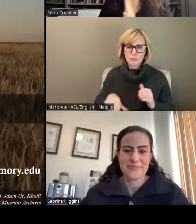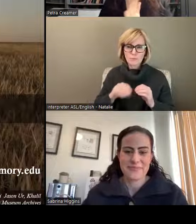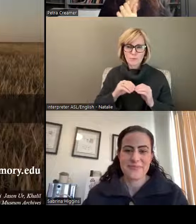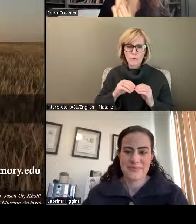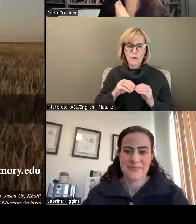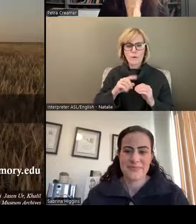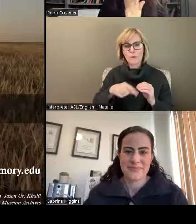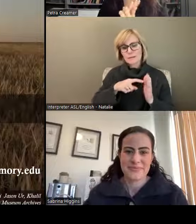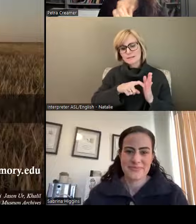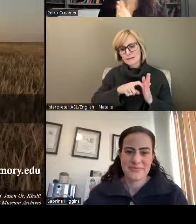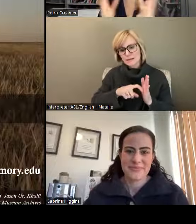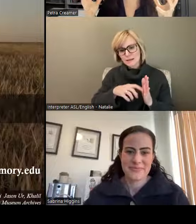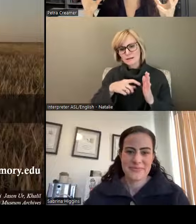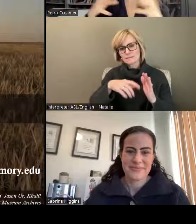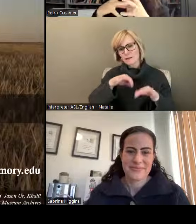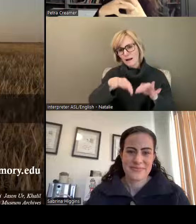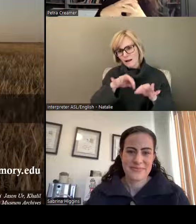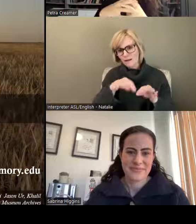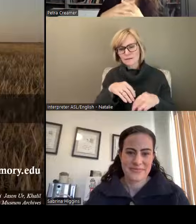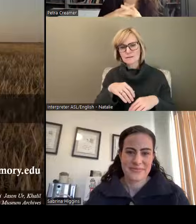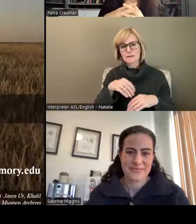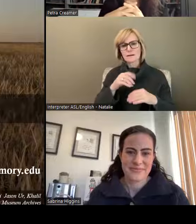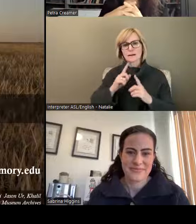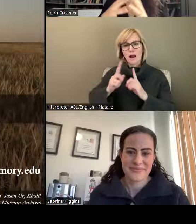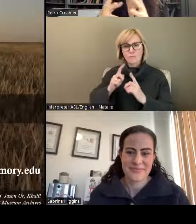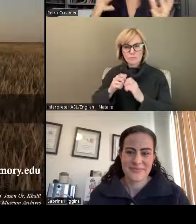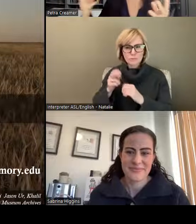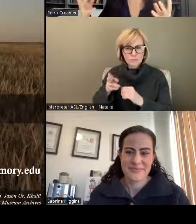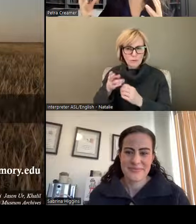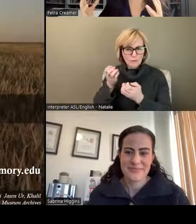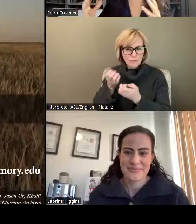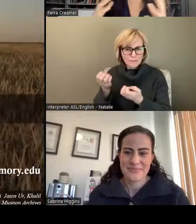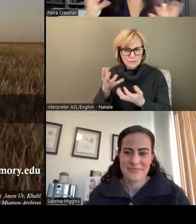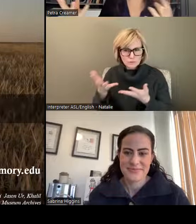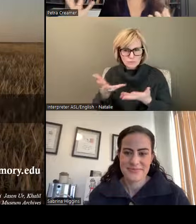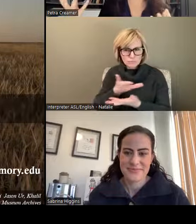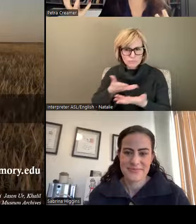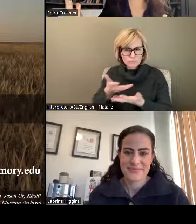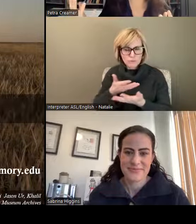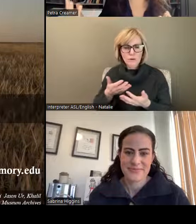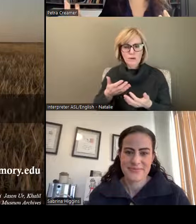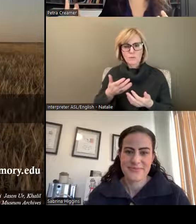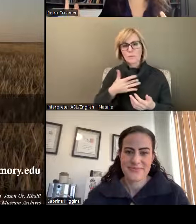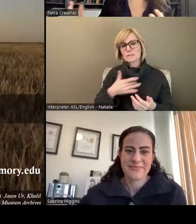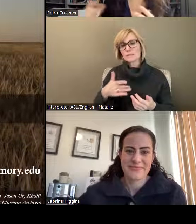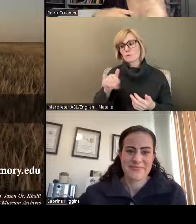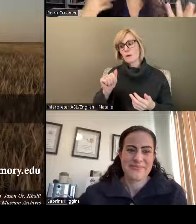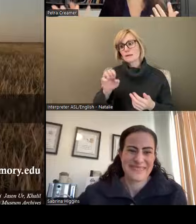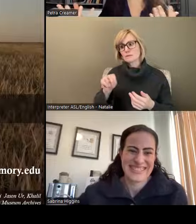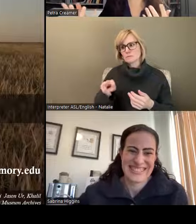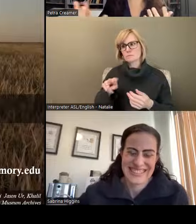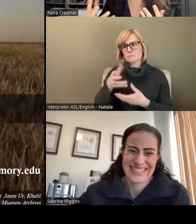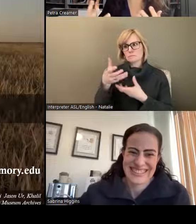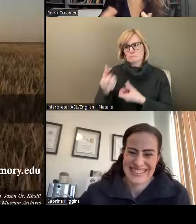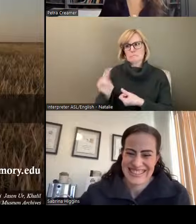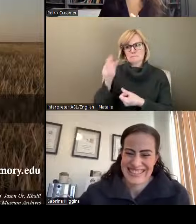dig into the archaeological evidence and conversation with the historical evidence, we have a tendency to want to take Assyrians at face value, to want